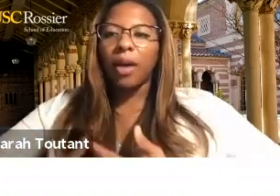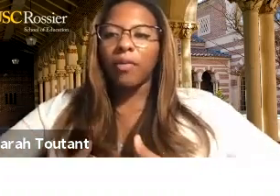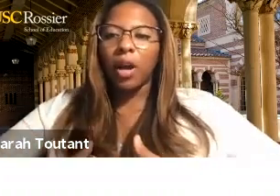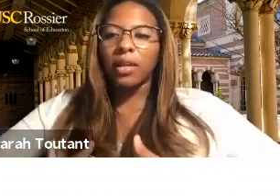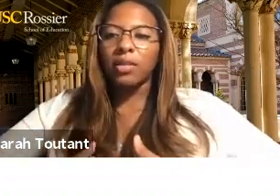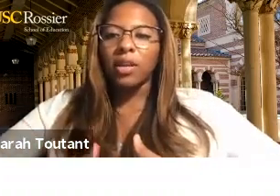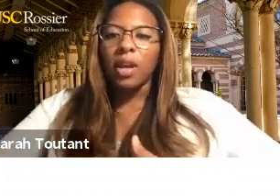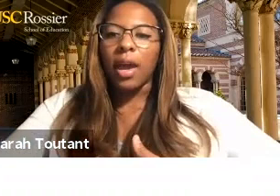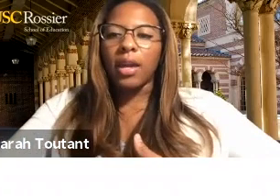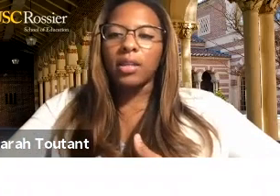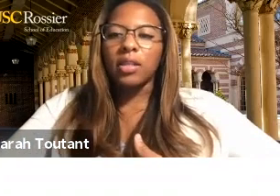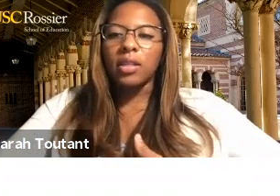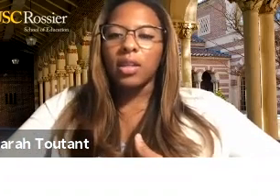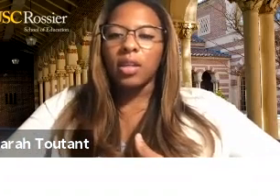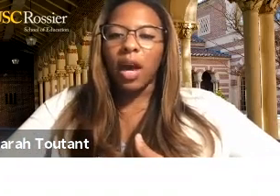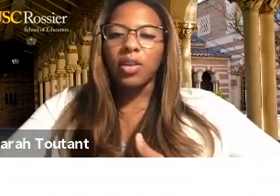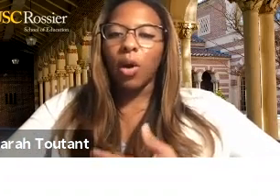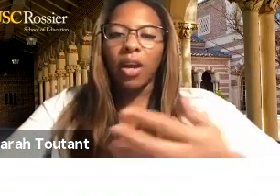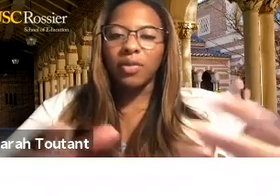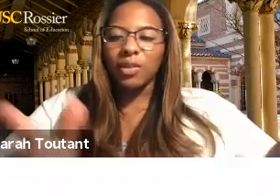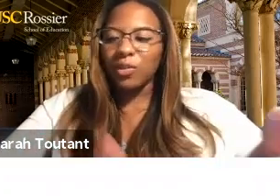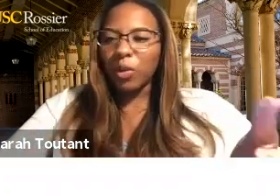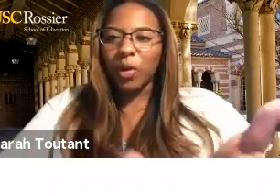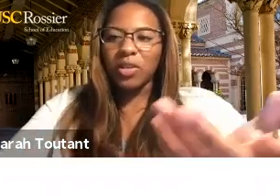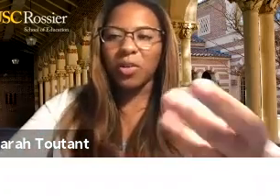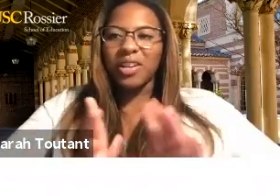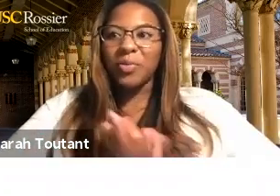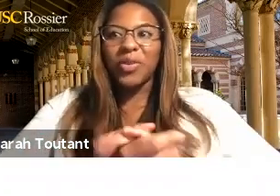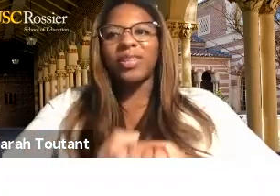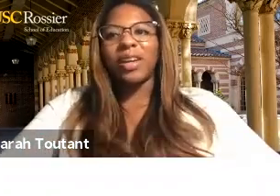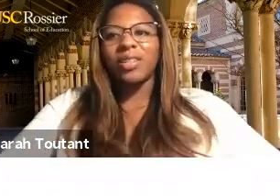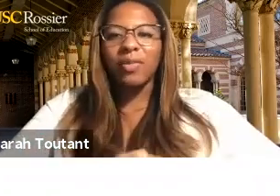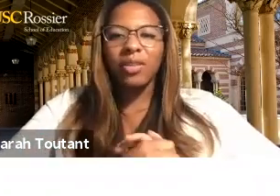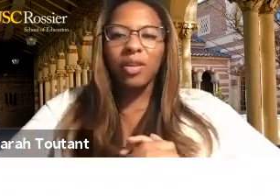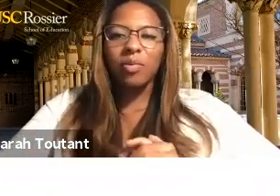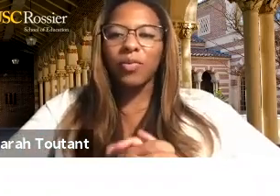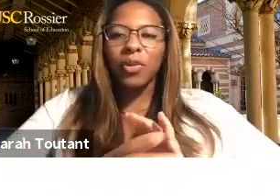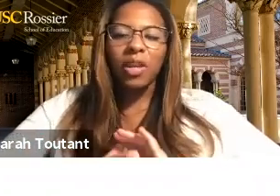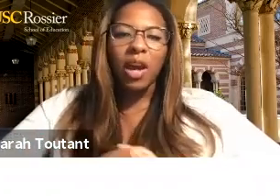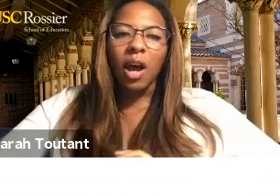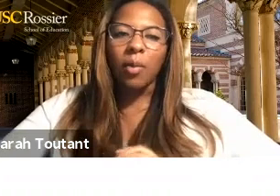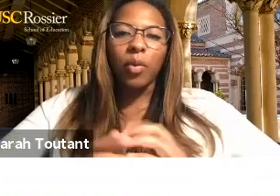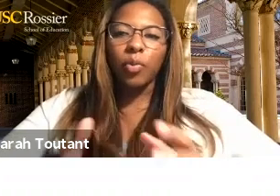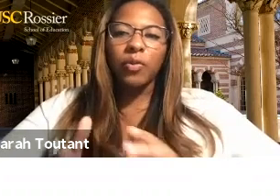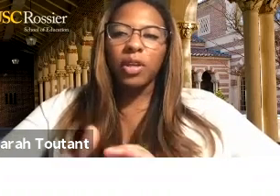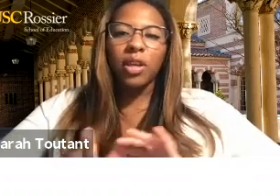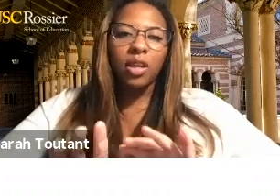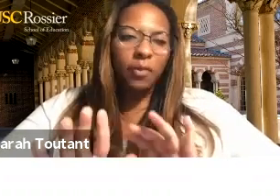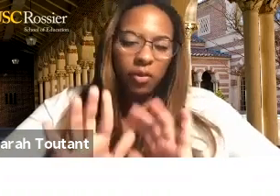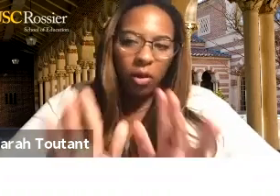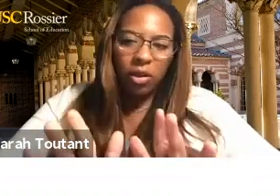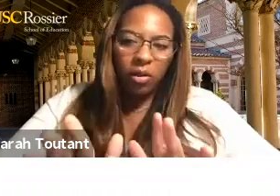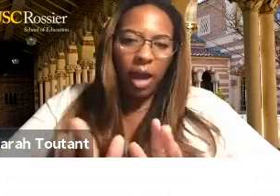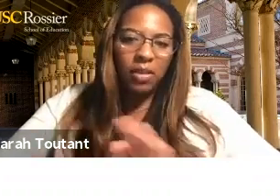that you have for us. And I know I've seen so many questions already, and I'm really excited to dive into them. But first, briefly,